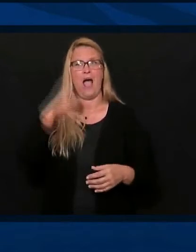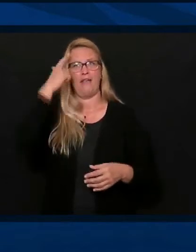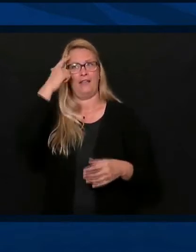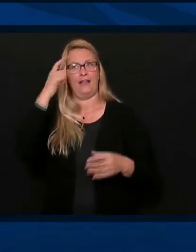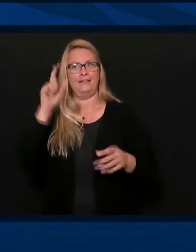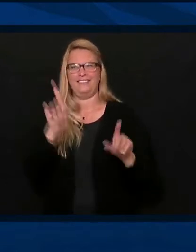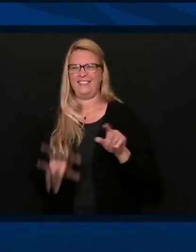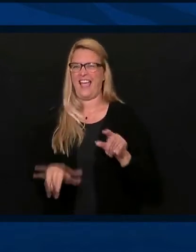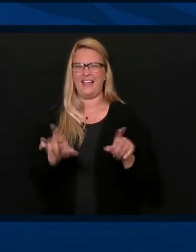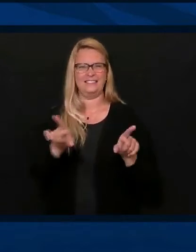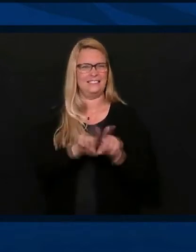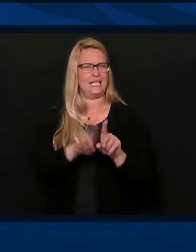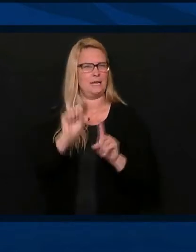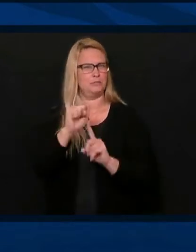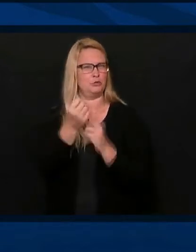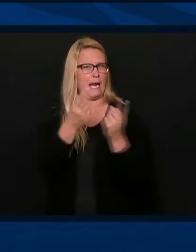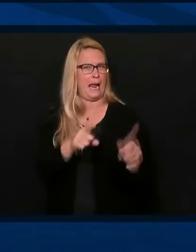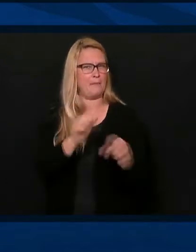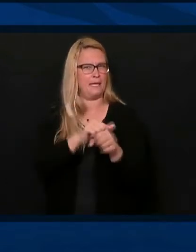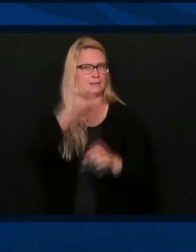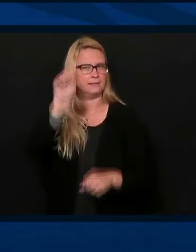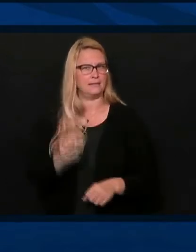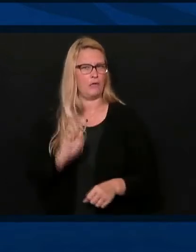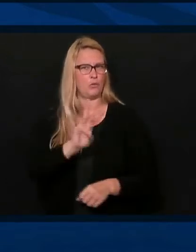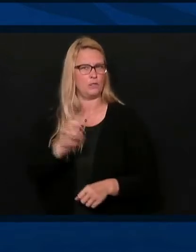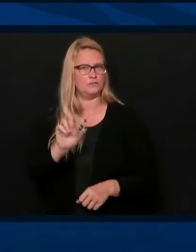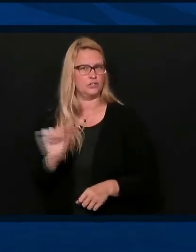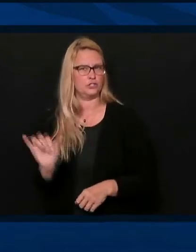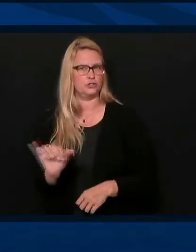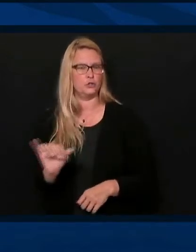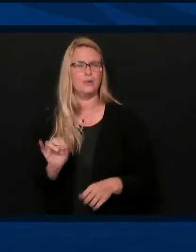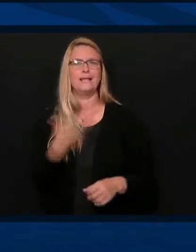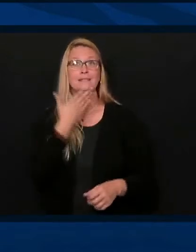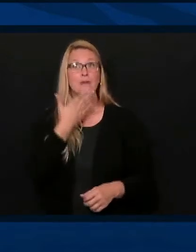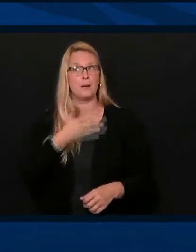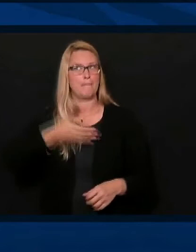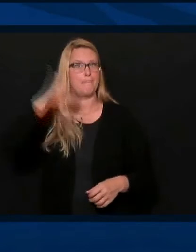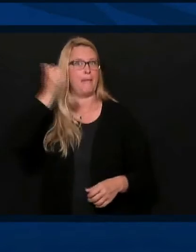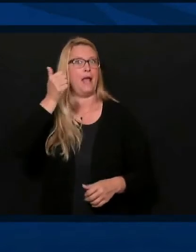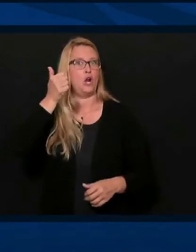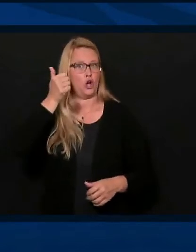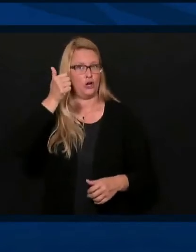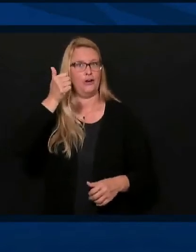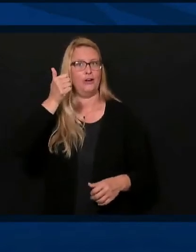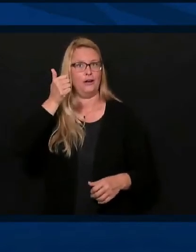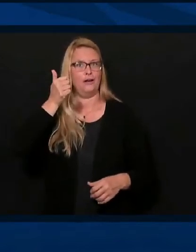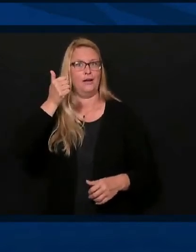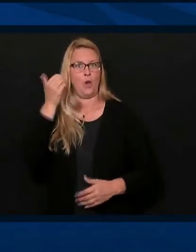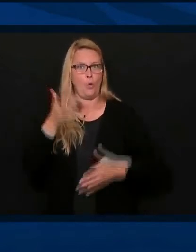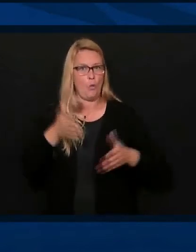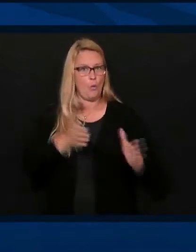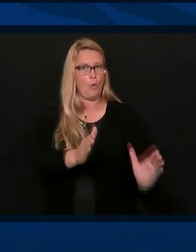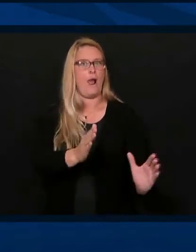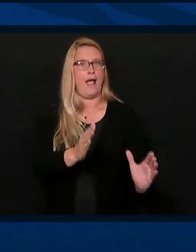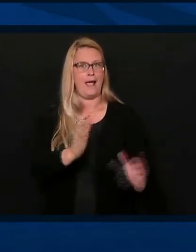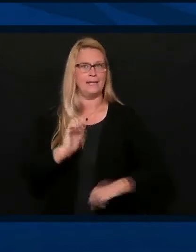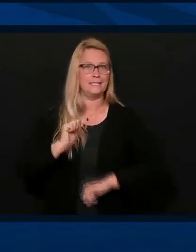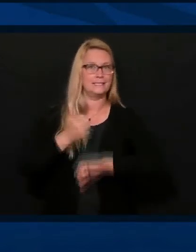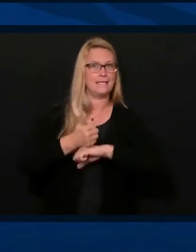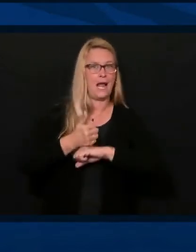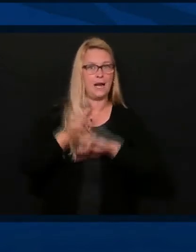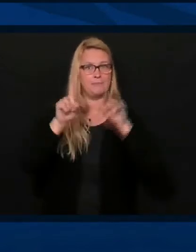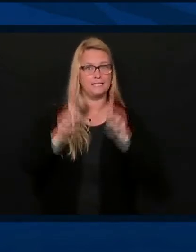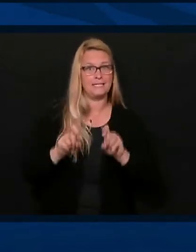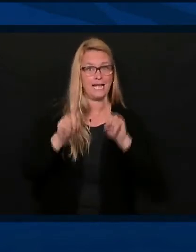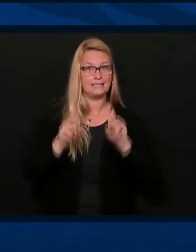well. Is there a better process for trying to get these testing sites set up and try